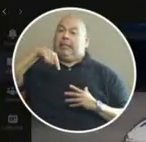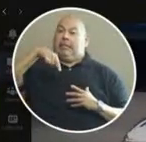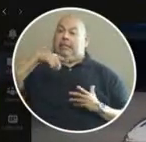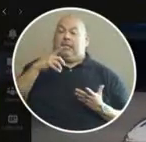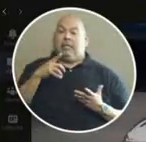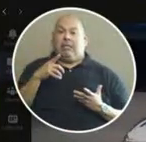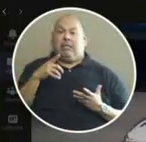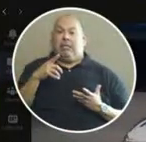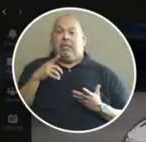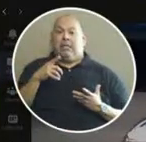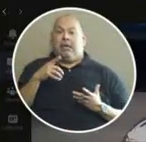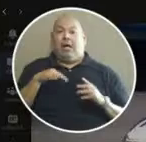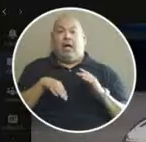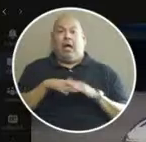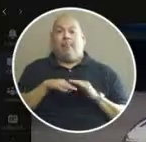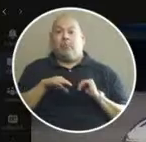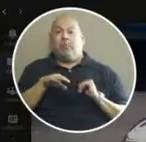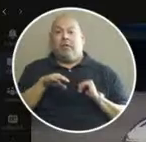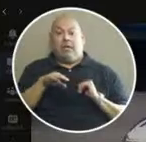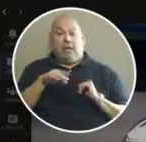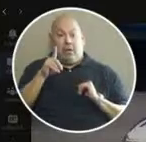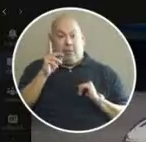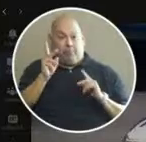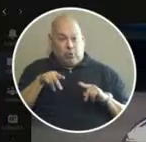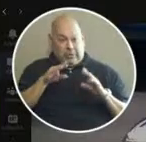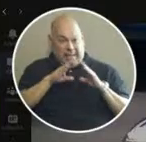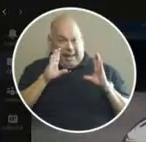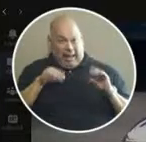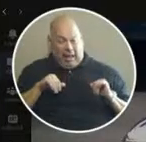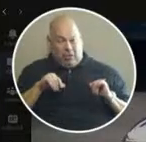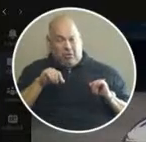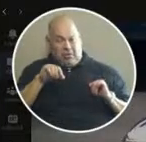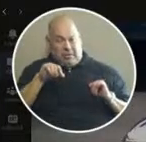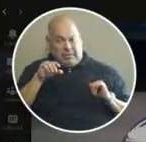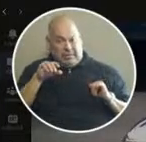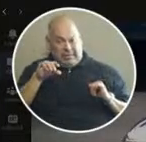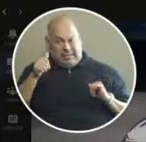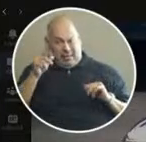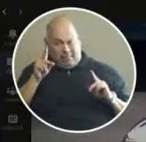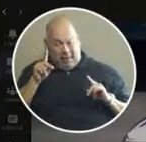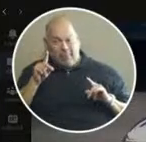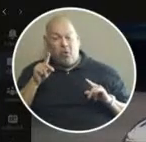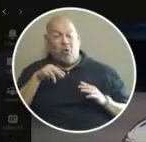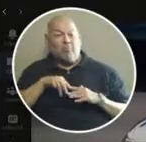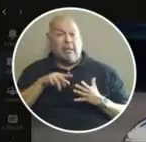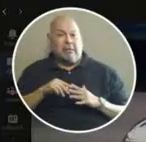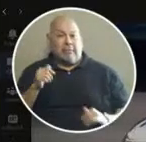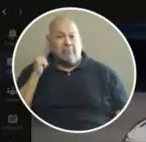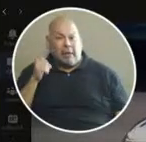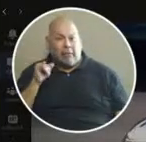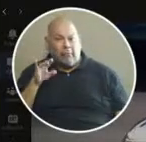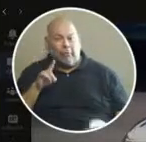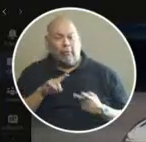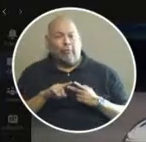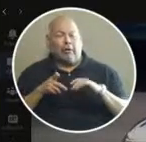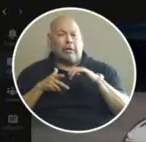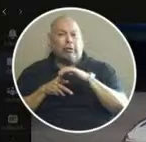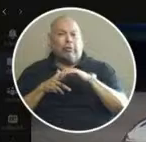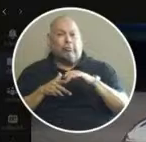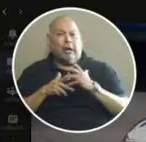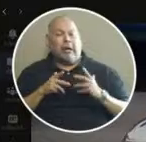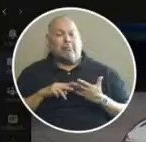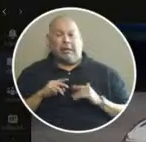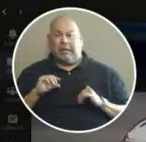no more than 10 at somebody's house, would it apply to somebody's backyard or their garage? I'm assuming the answer would be